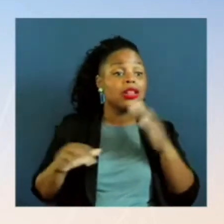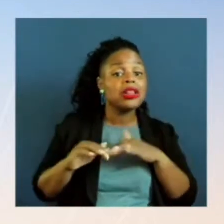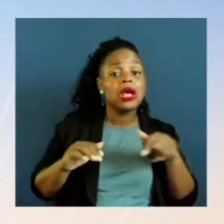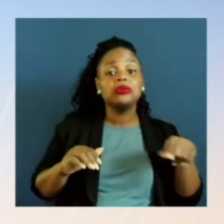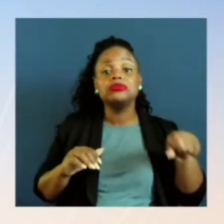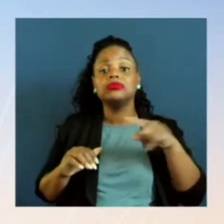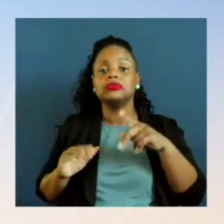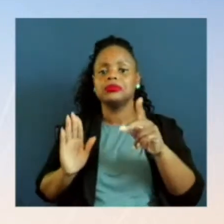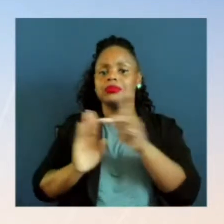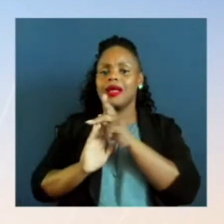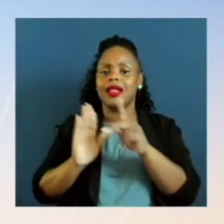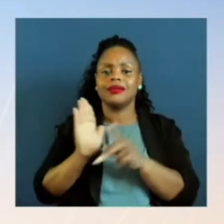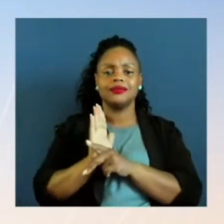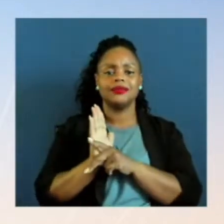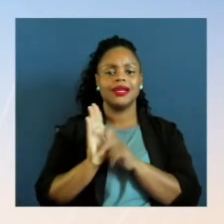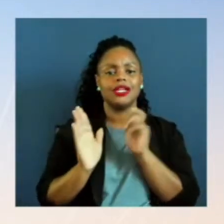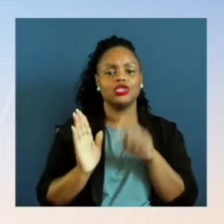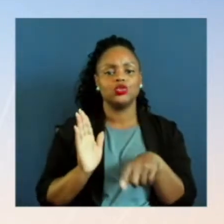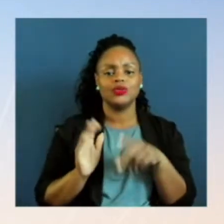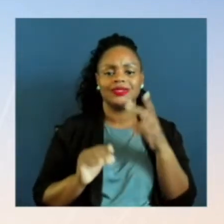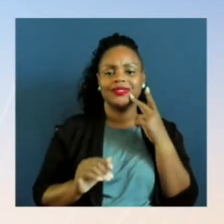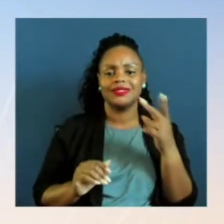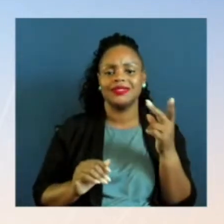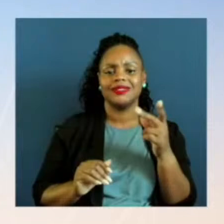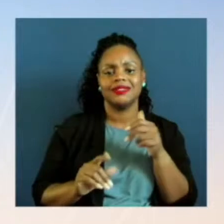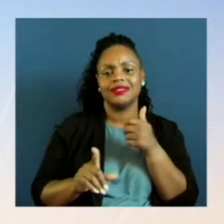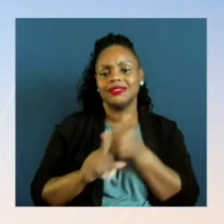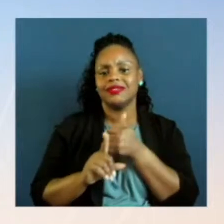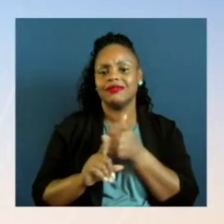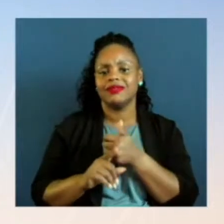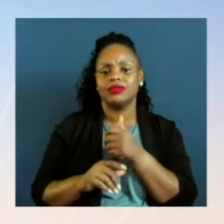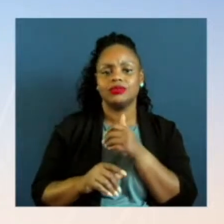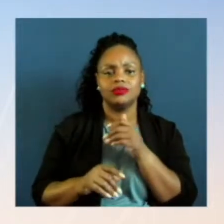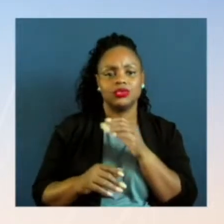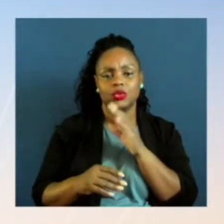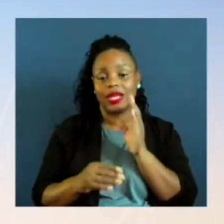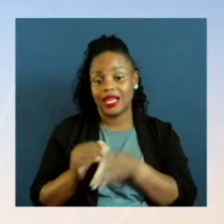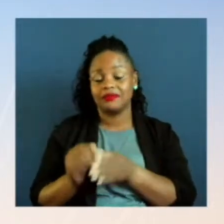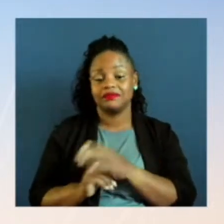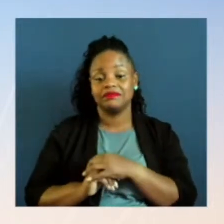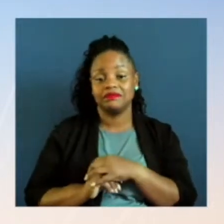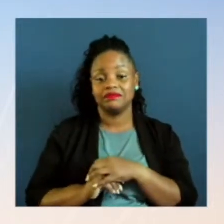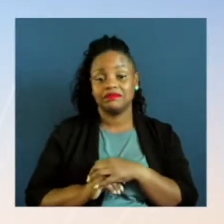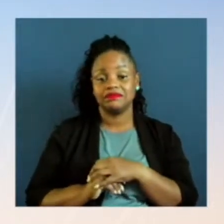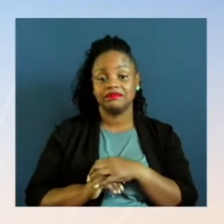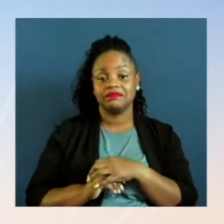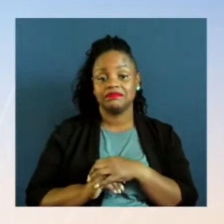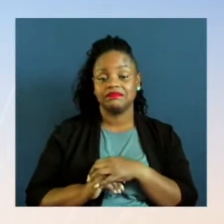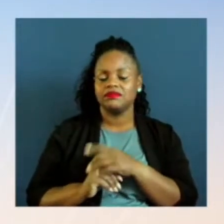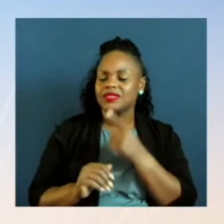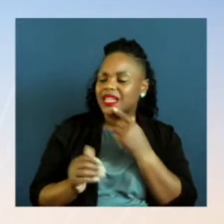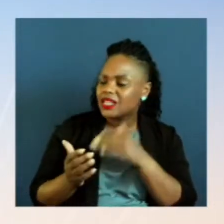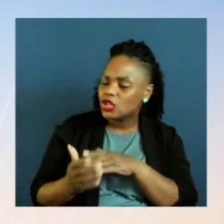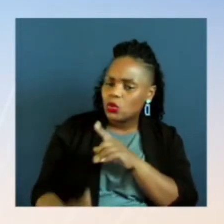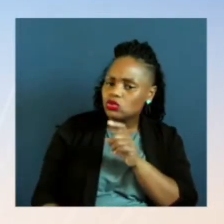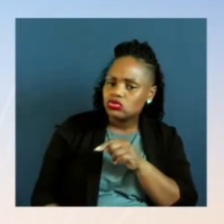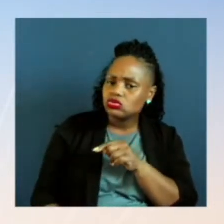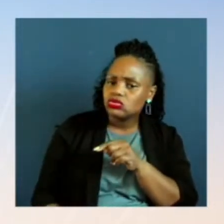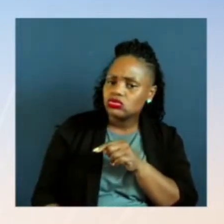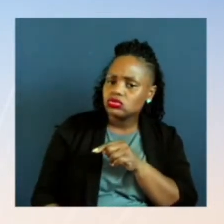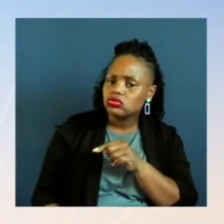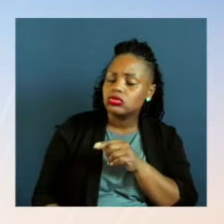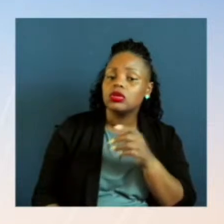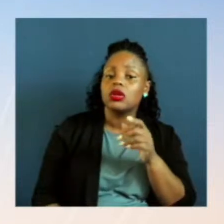question. Go ahead. 125,000, do you know that? I apologize. Oh, sorry, about whether, say that one more time. What was the question about that? 125,000. Will it be